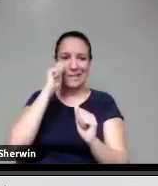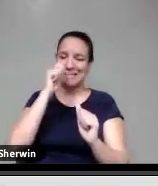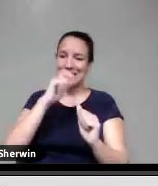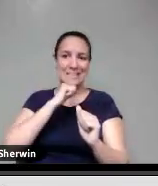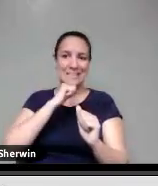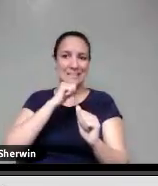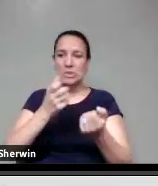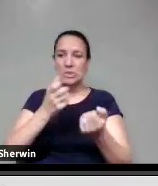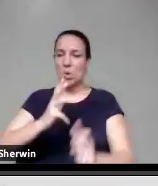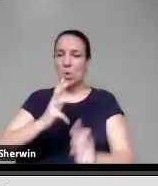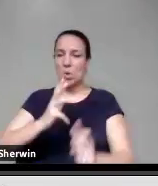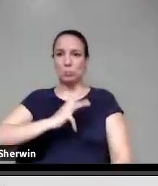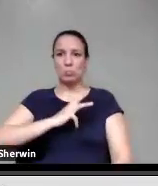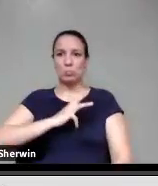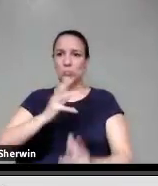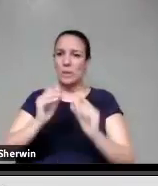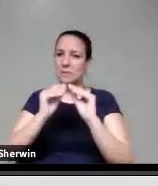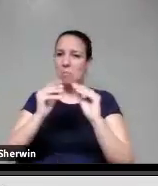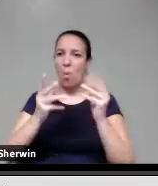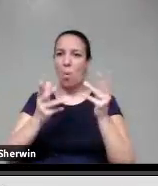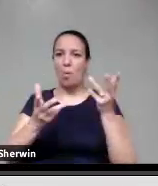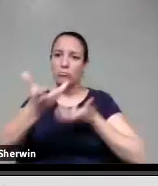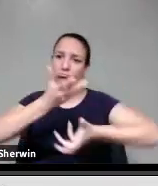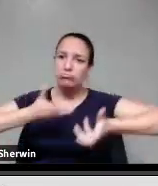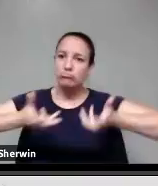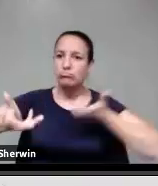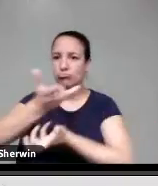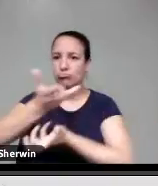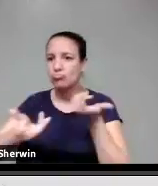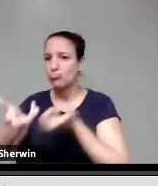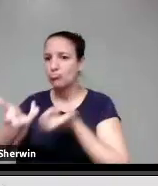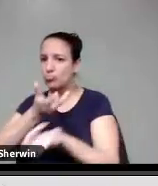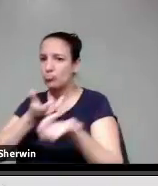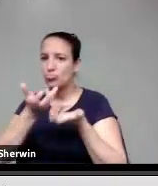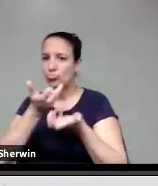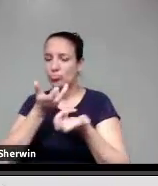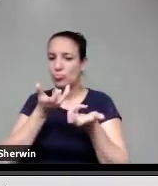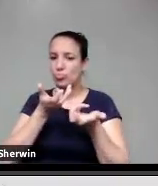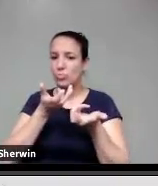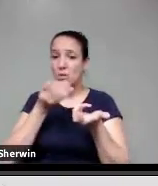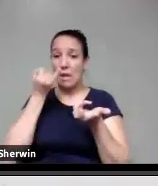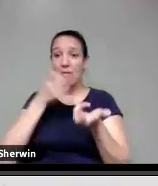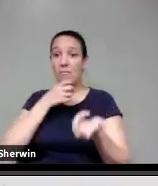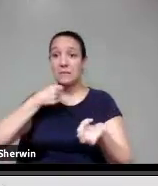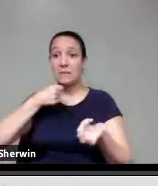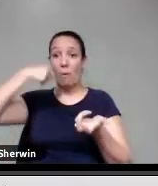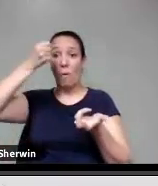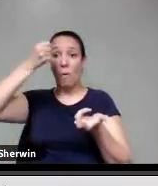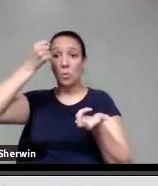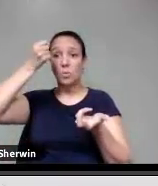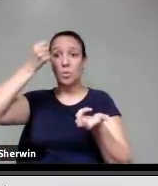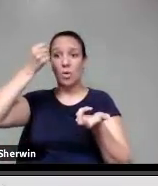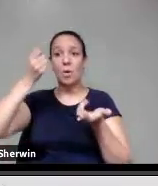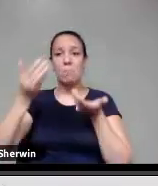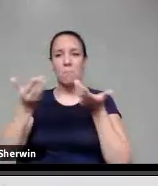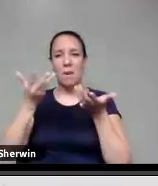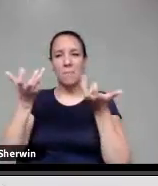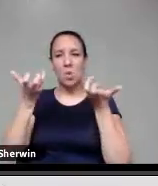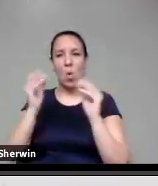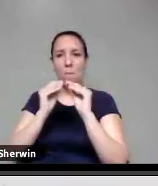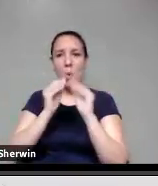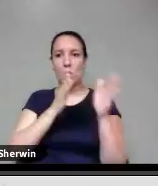you know, out of school groups, then you might need to add a little more structure, because it seems as we get a little older, we start